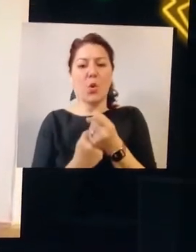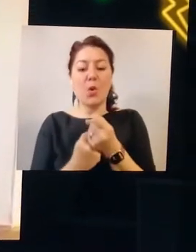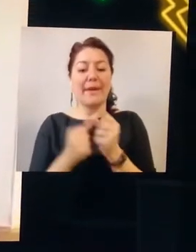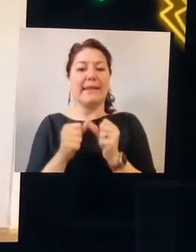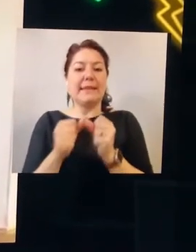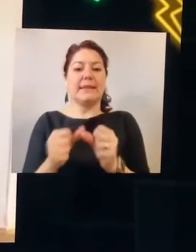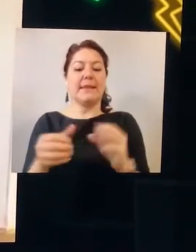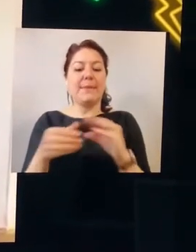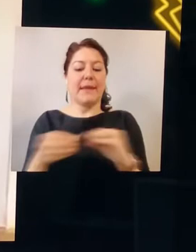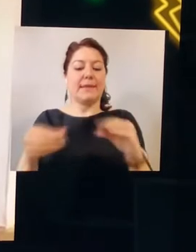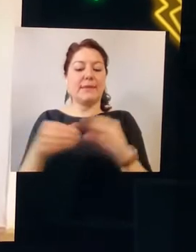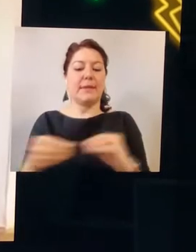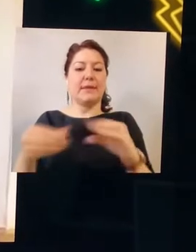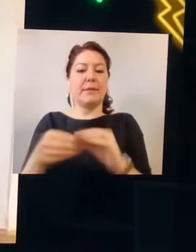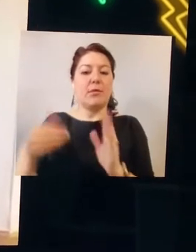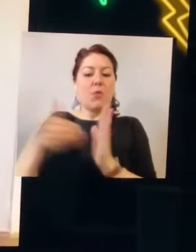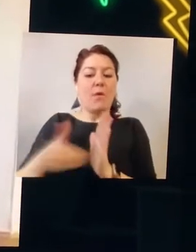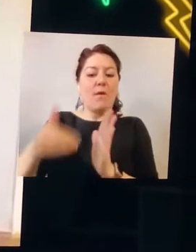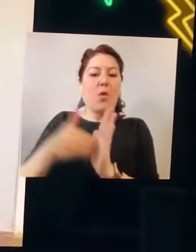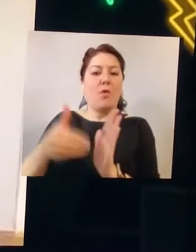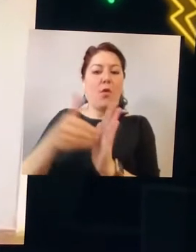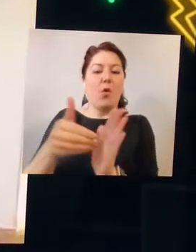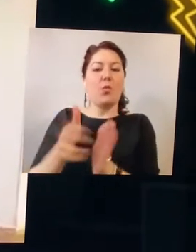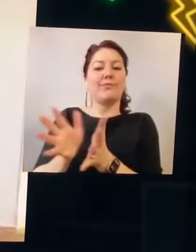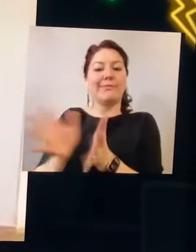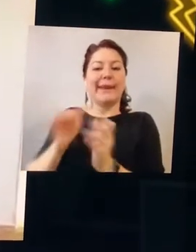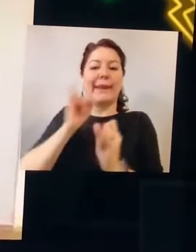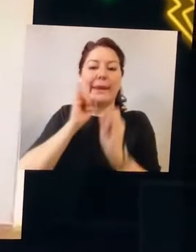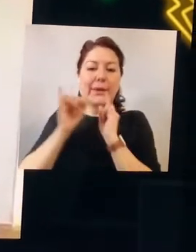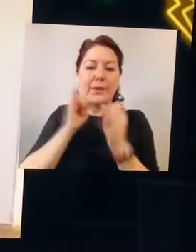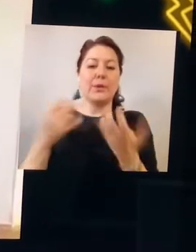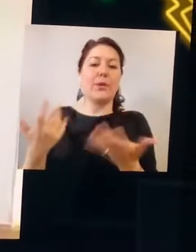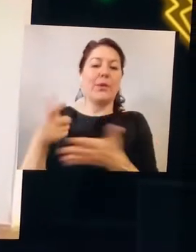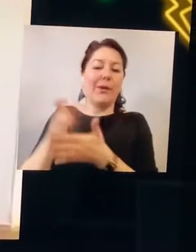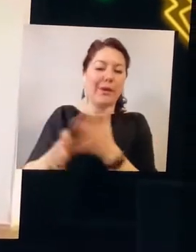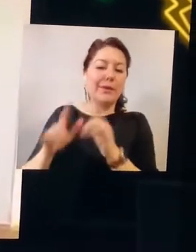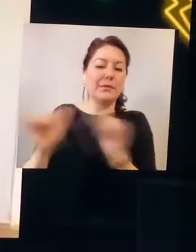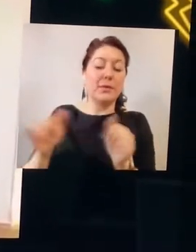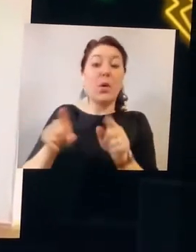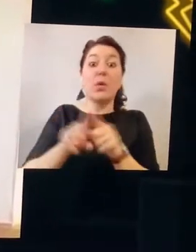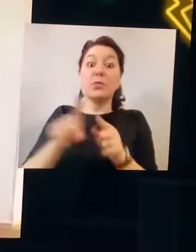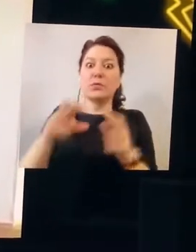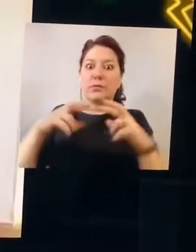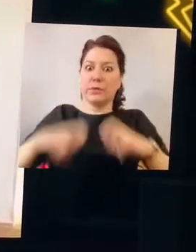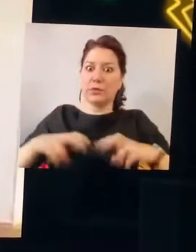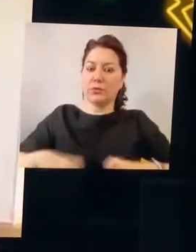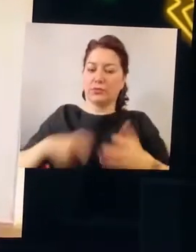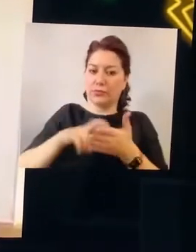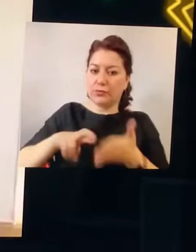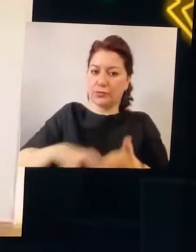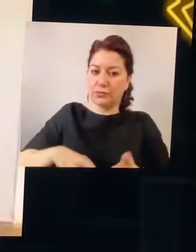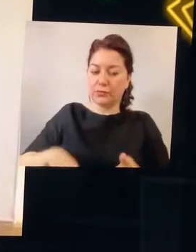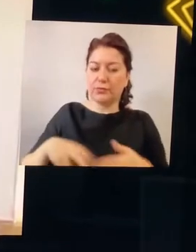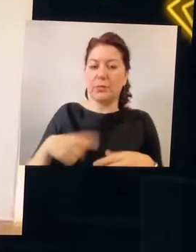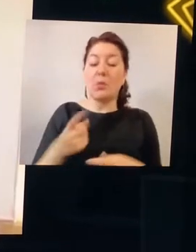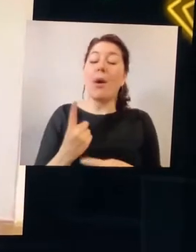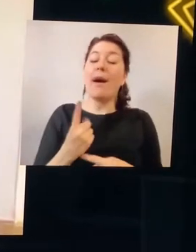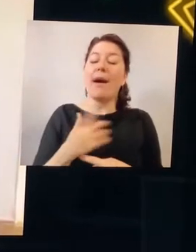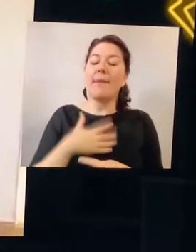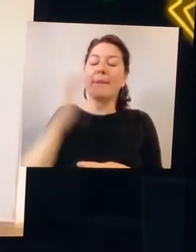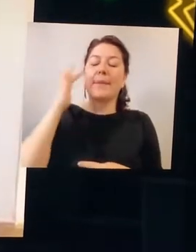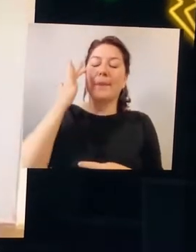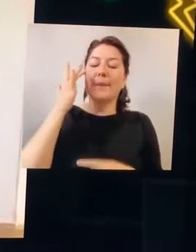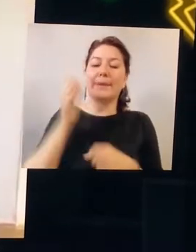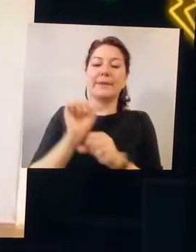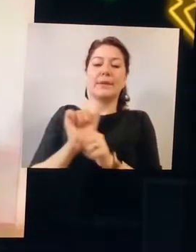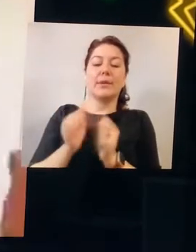press. Do your research to the press. You know, when you talk to editors, you know, one of their pet peeves is having somebody call them up